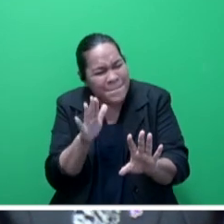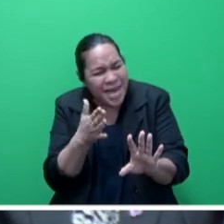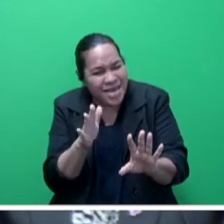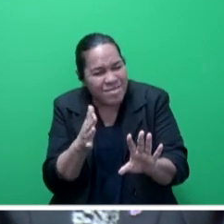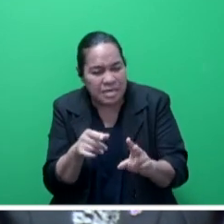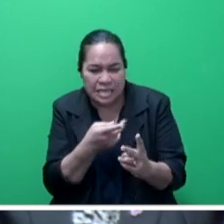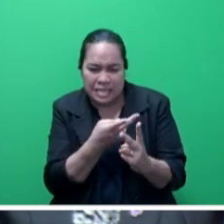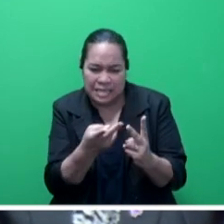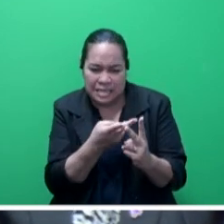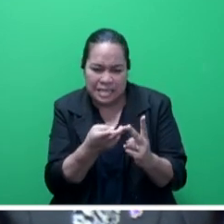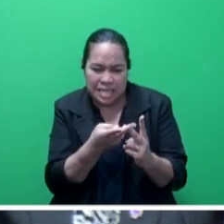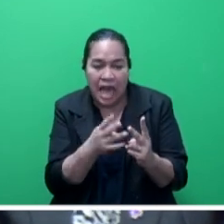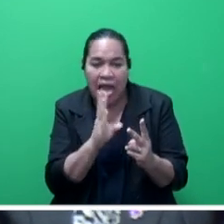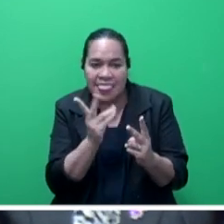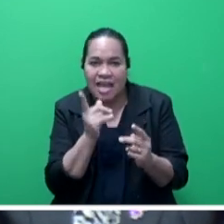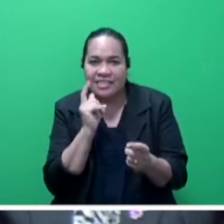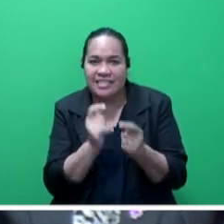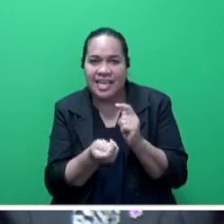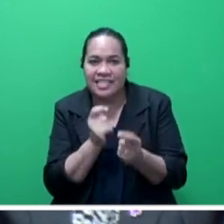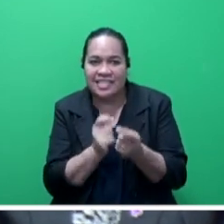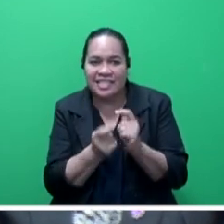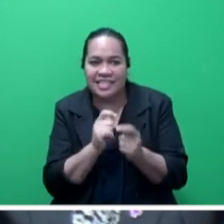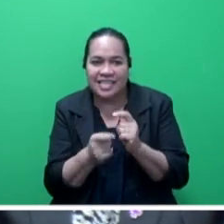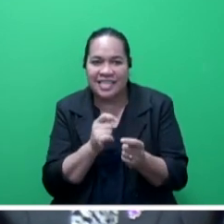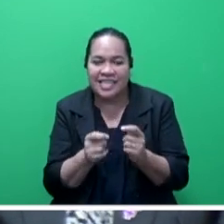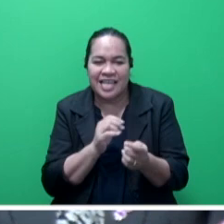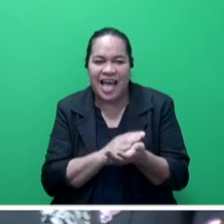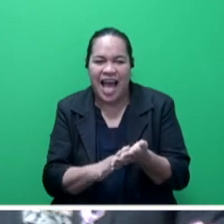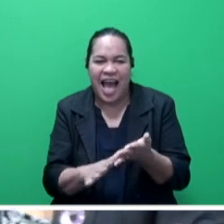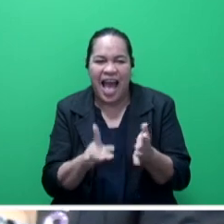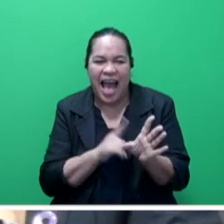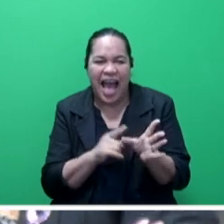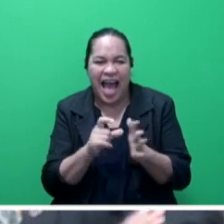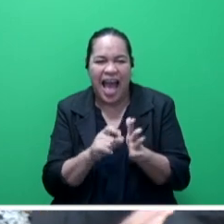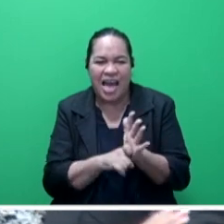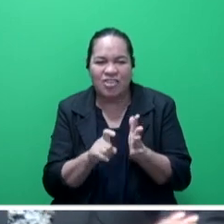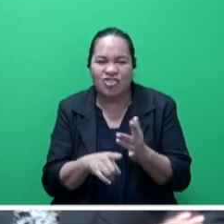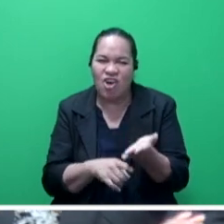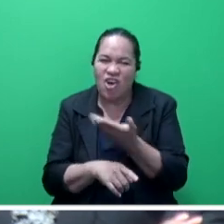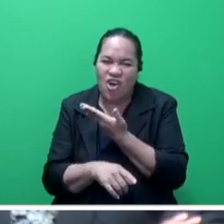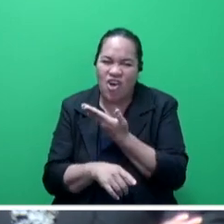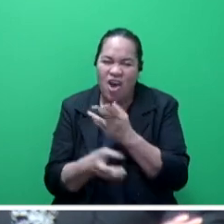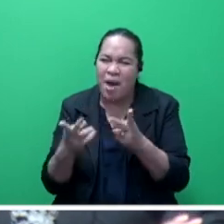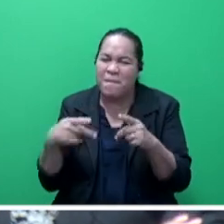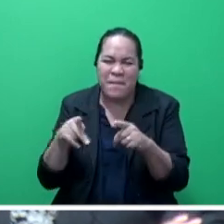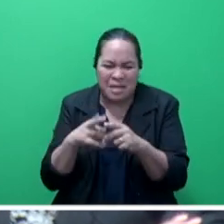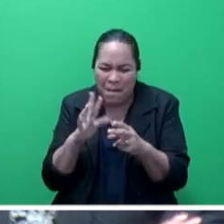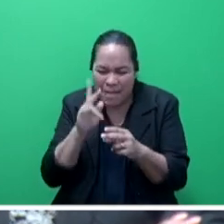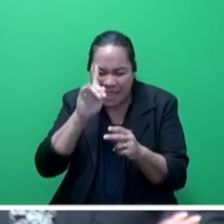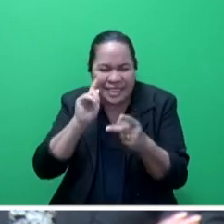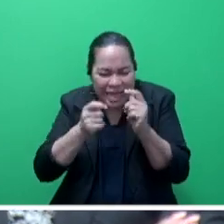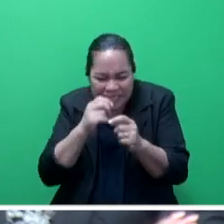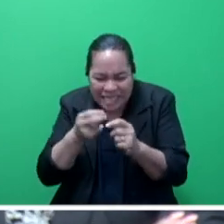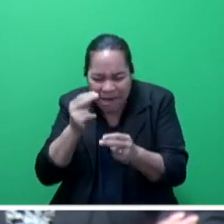maybe, they've been testing the tetrahydrocannabinol concentration in a particular plant to see whether